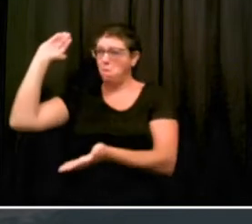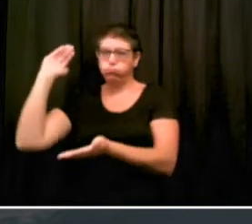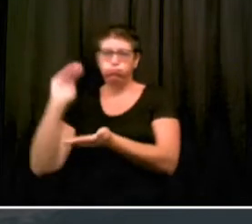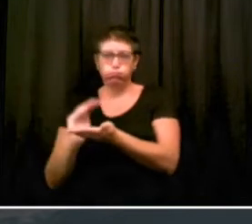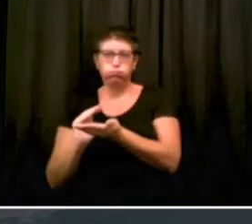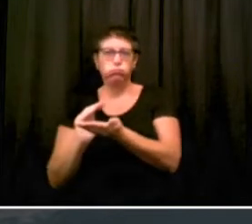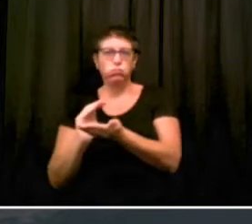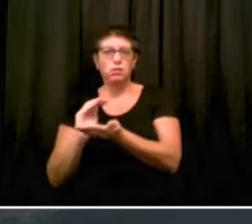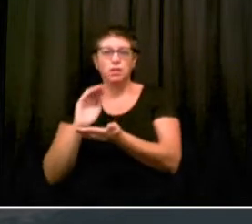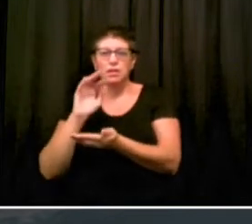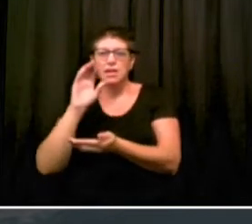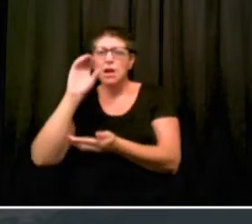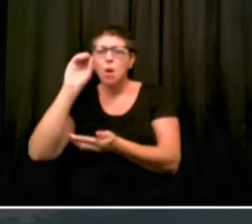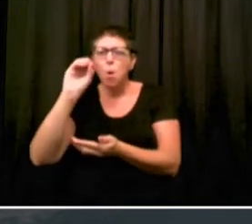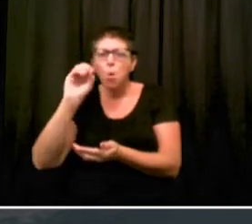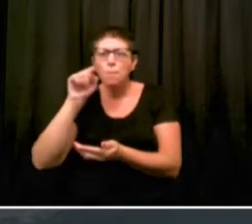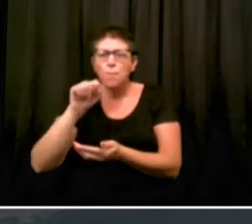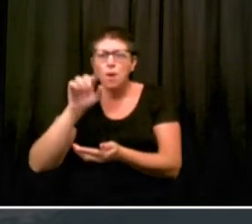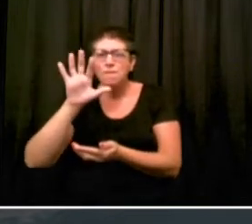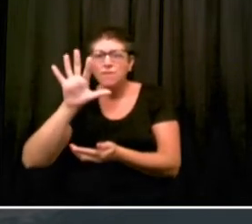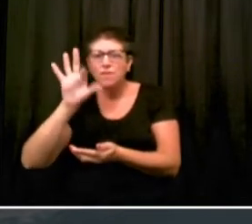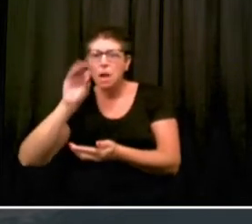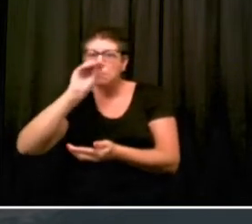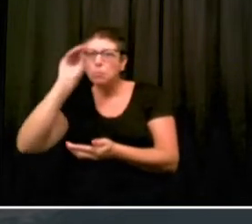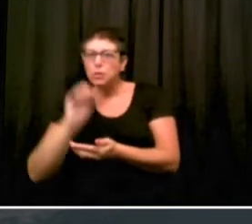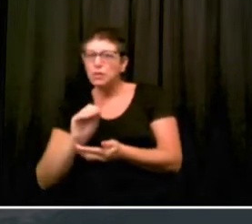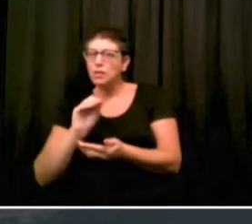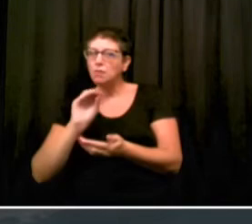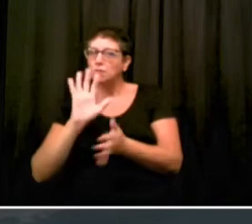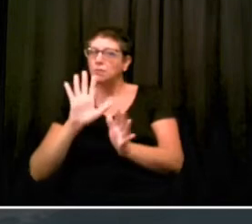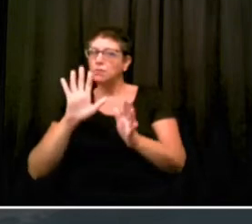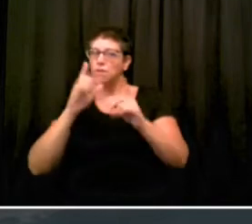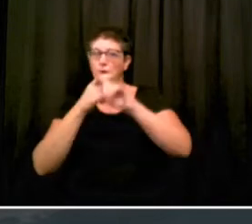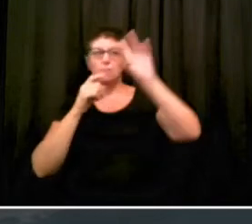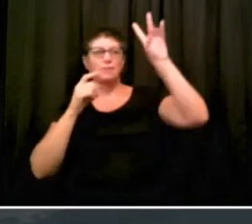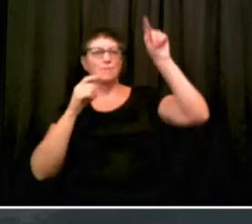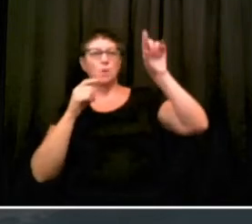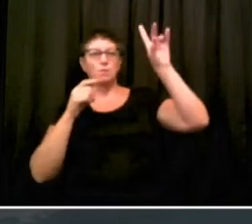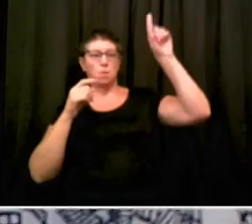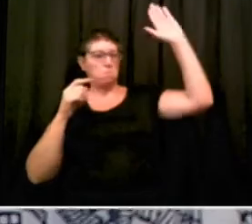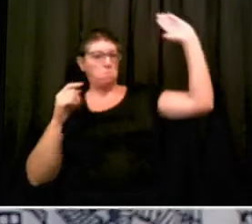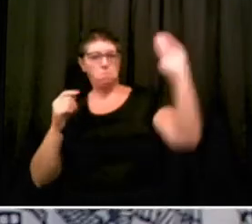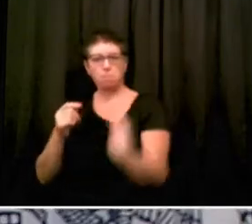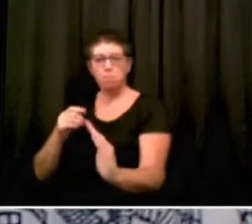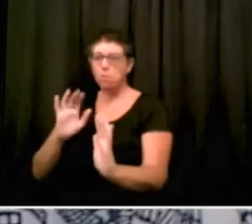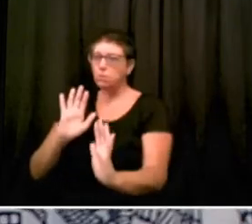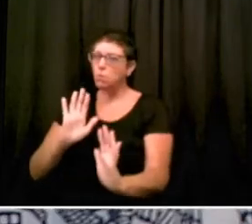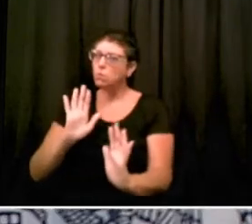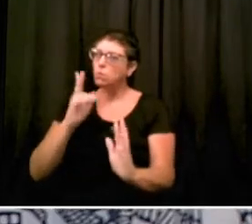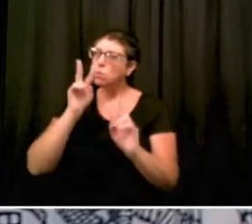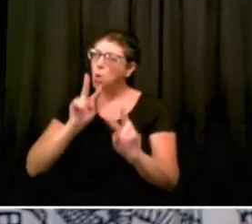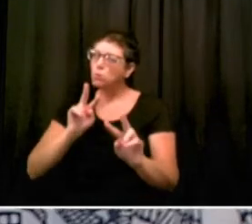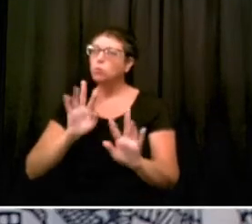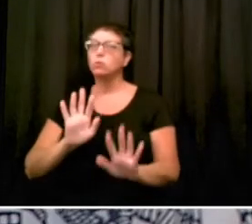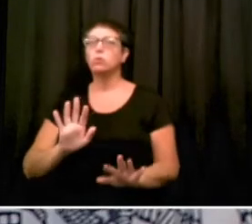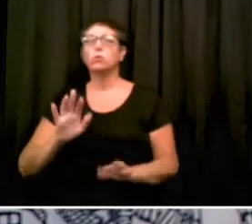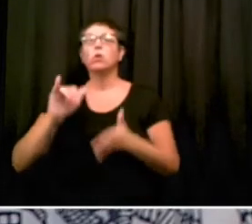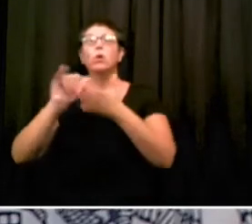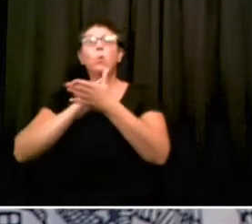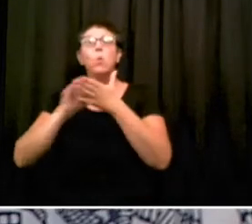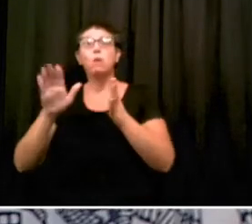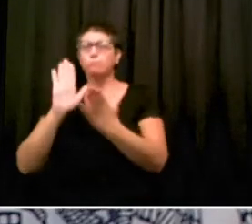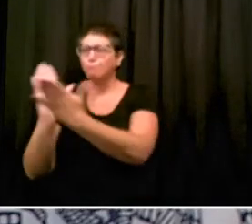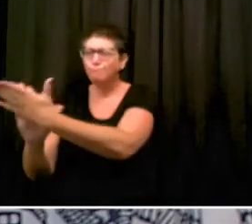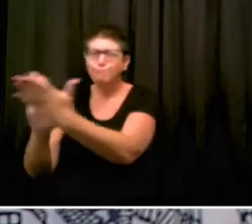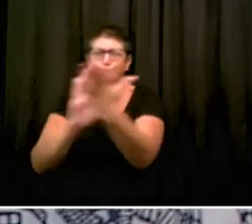0.59%. Again, outstanding work by New Yorkers. Now, as we come off the summer, move into the fall, double down on those